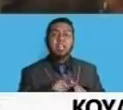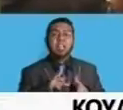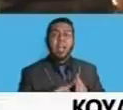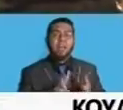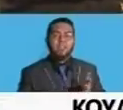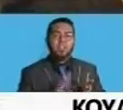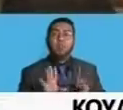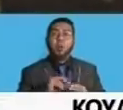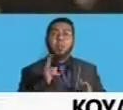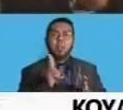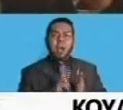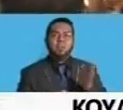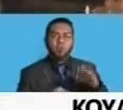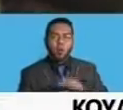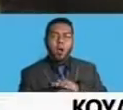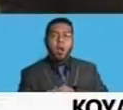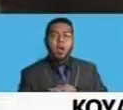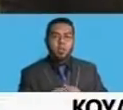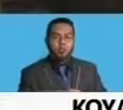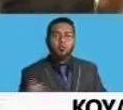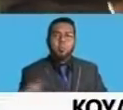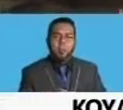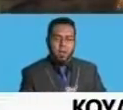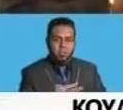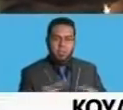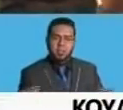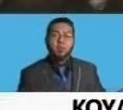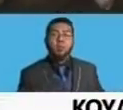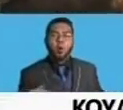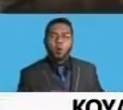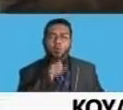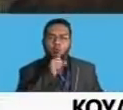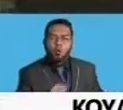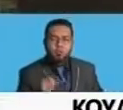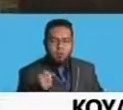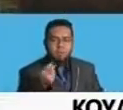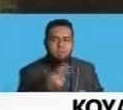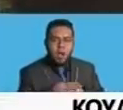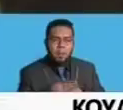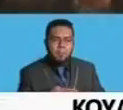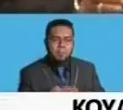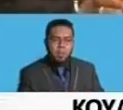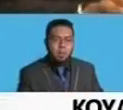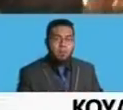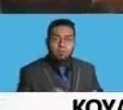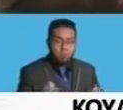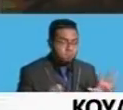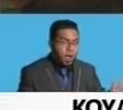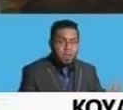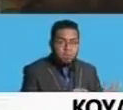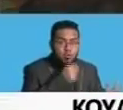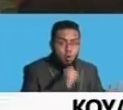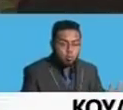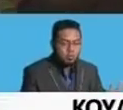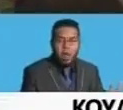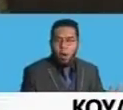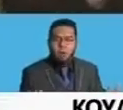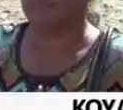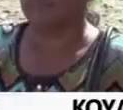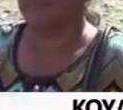and shed material for goat farming, Madam Speaker. She has increased her livestock from 5 to 20, and she approximately makes